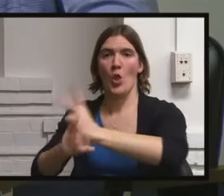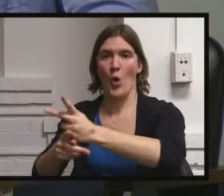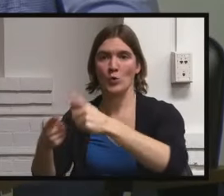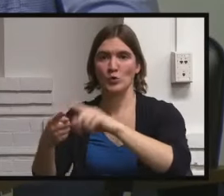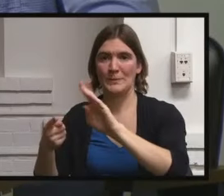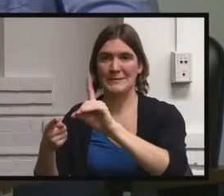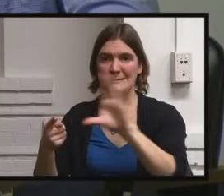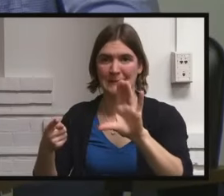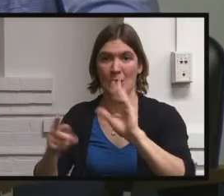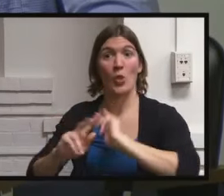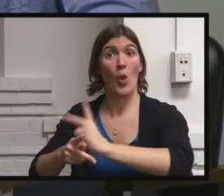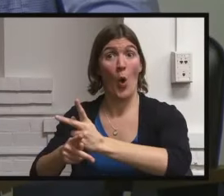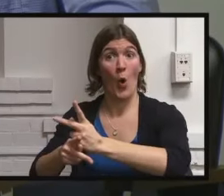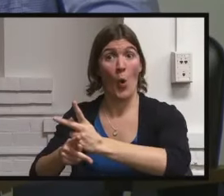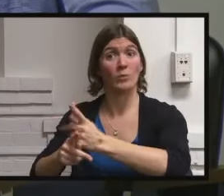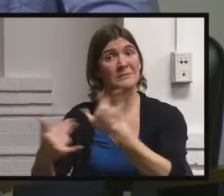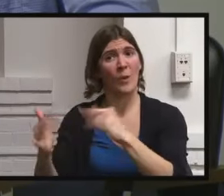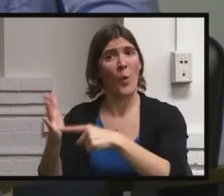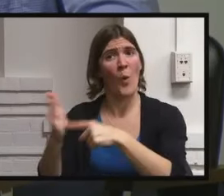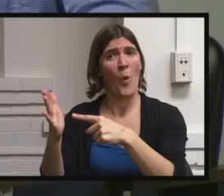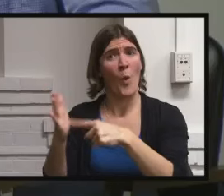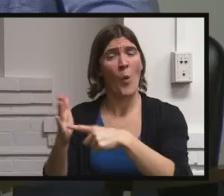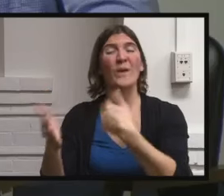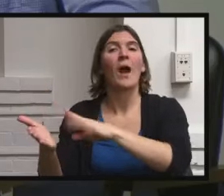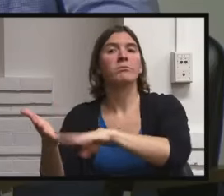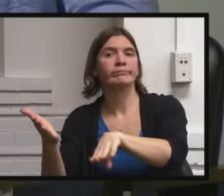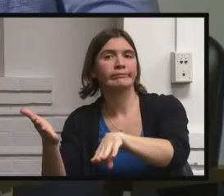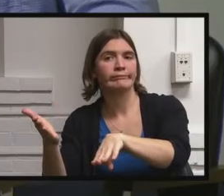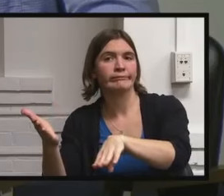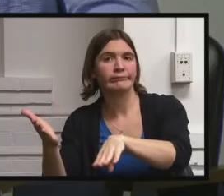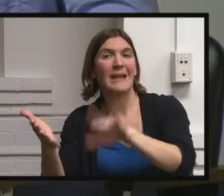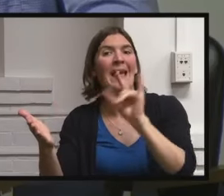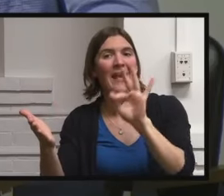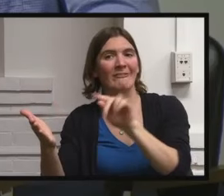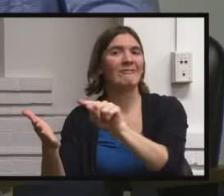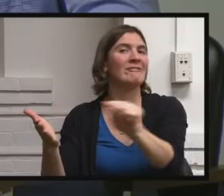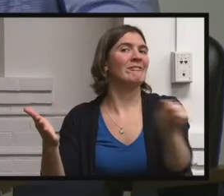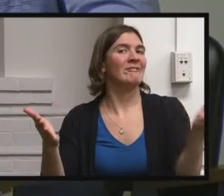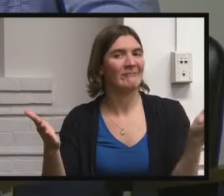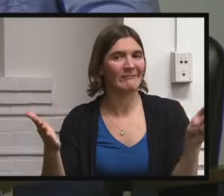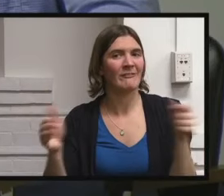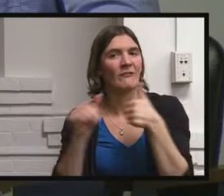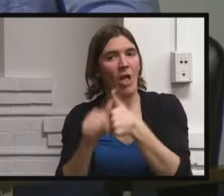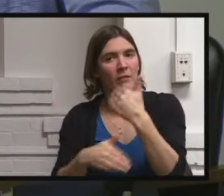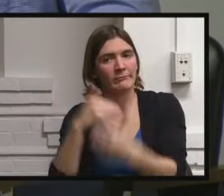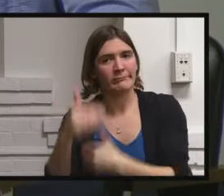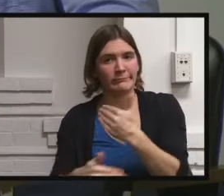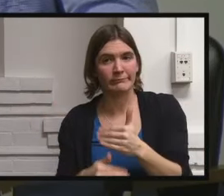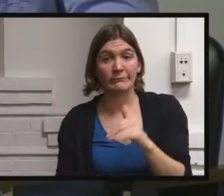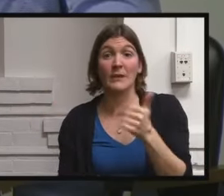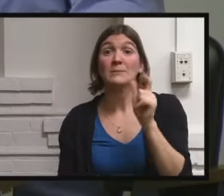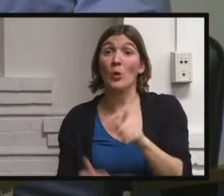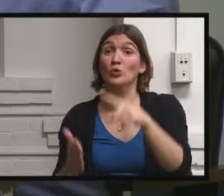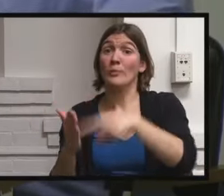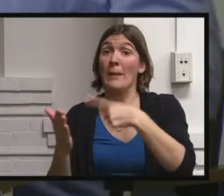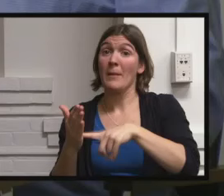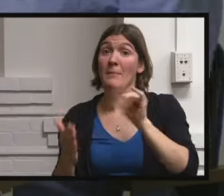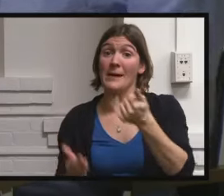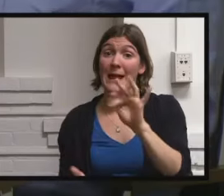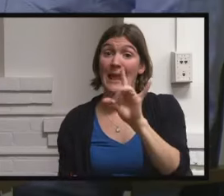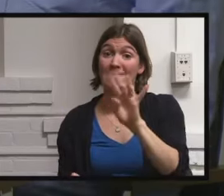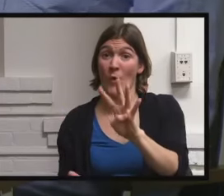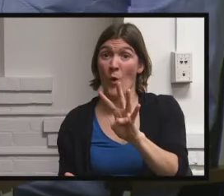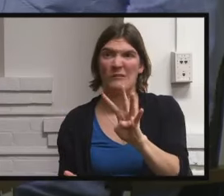the Brattleboro Development Credit Corporation. Mm-hmm. With there being a 1984 agreement for repayment. The